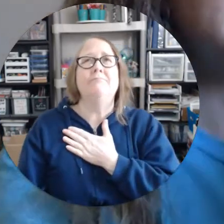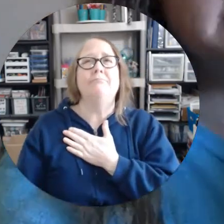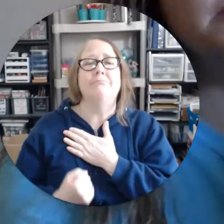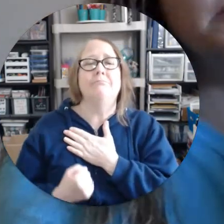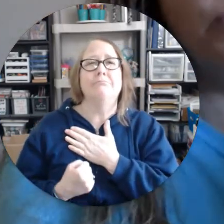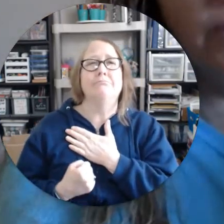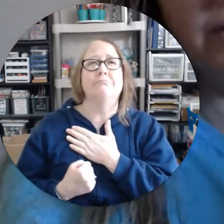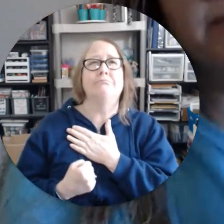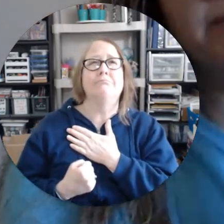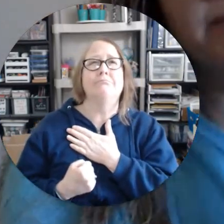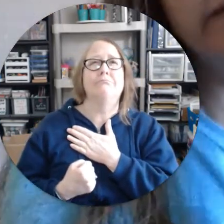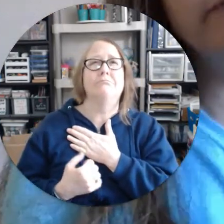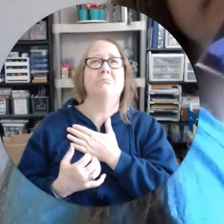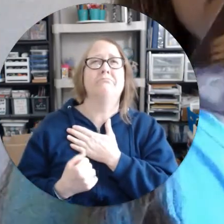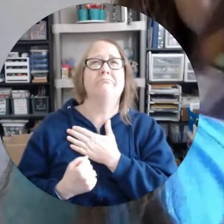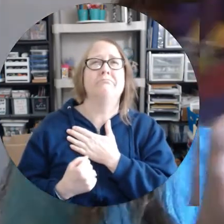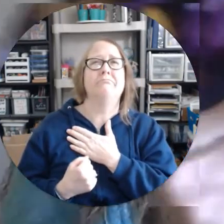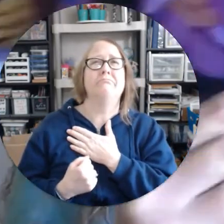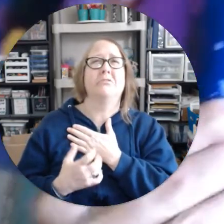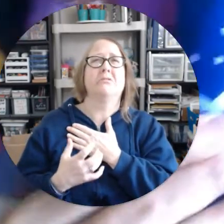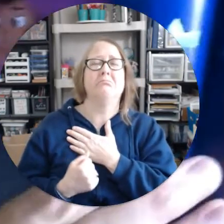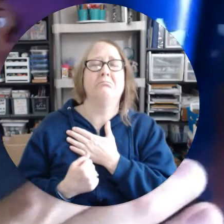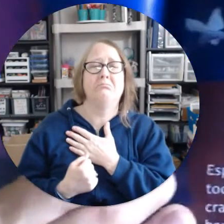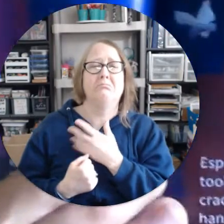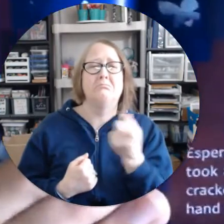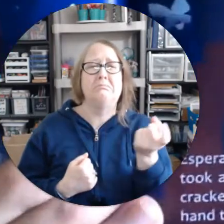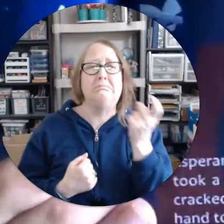the disappointment.